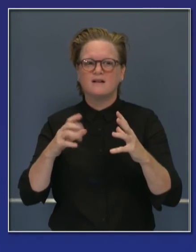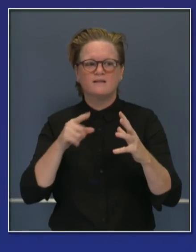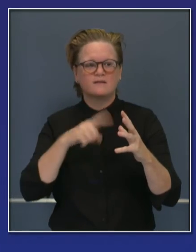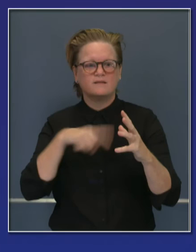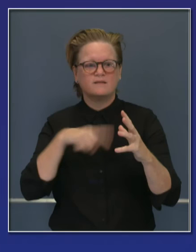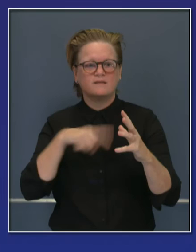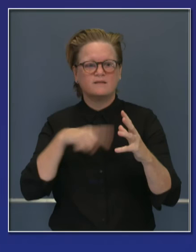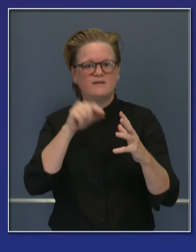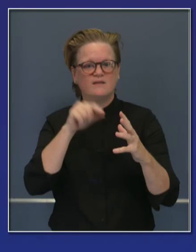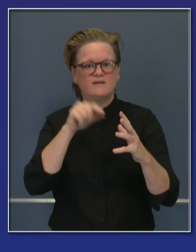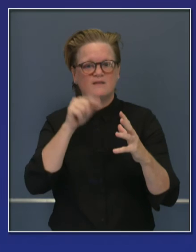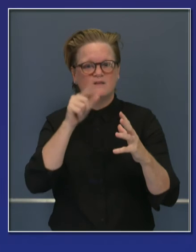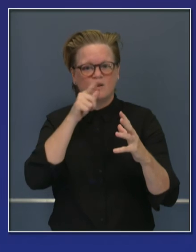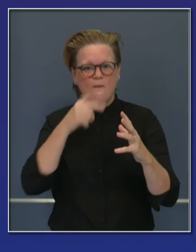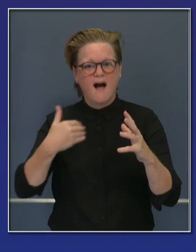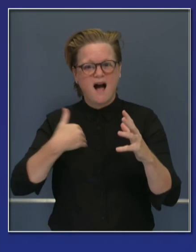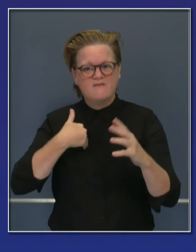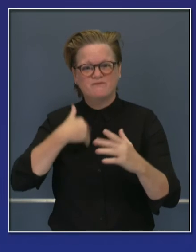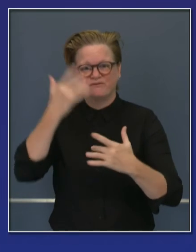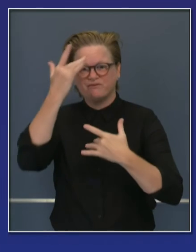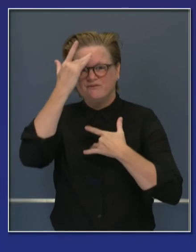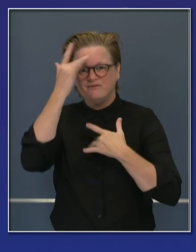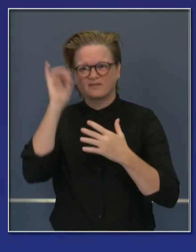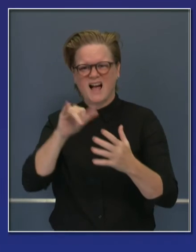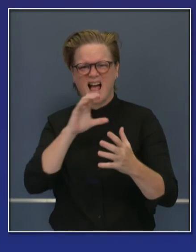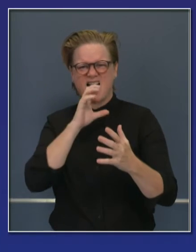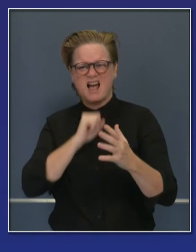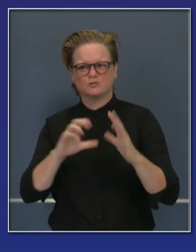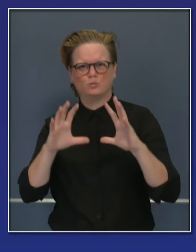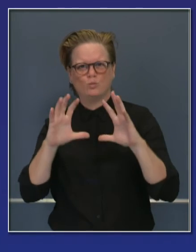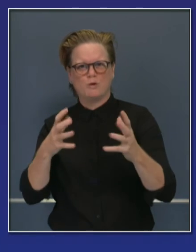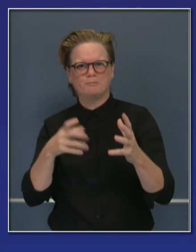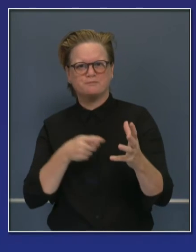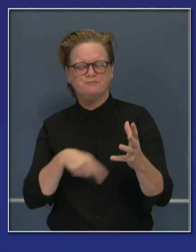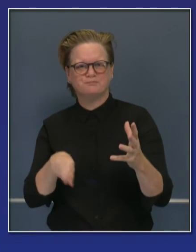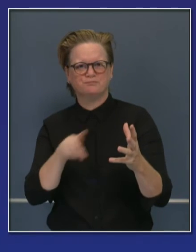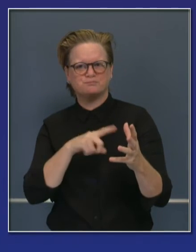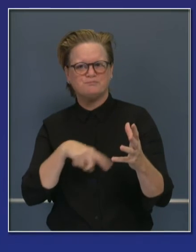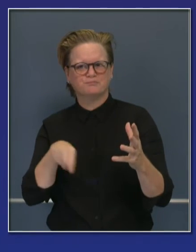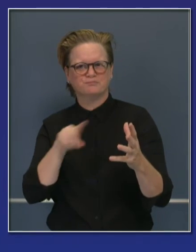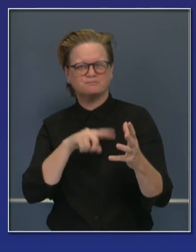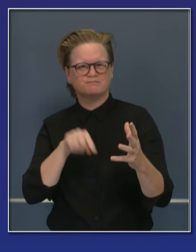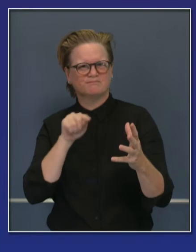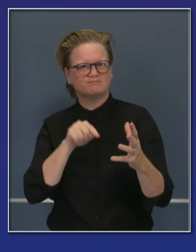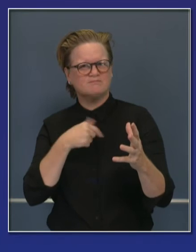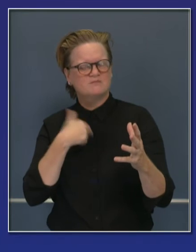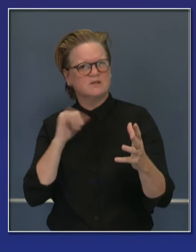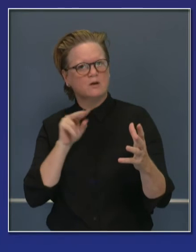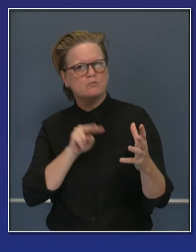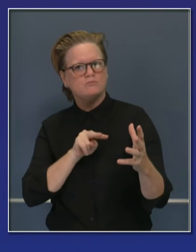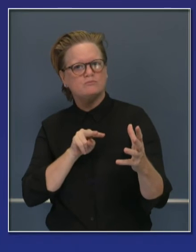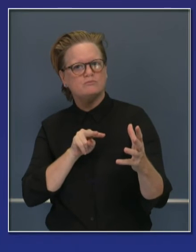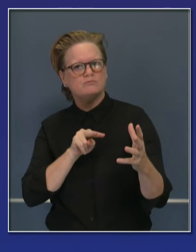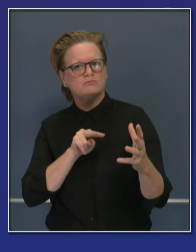or those who we test who are infected, are in that age category, yet they make up only